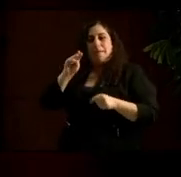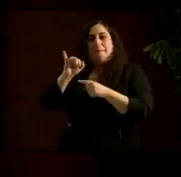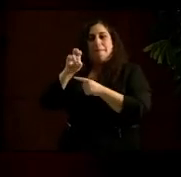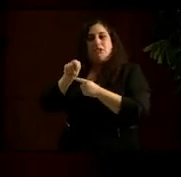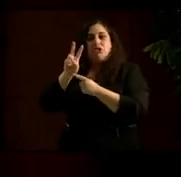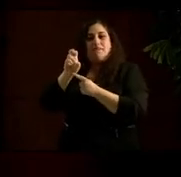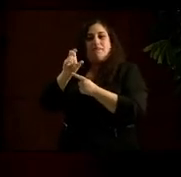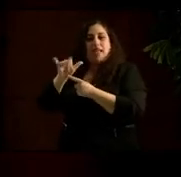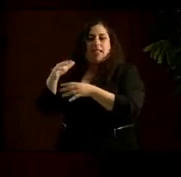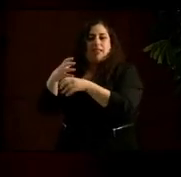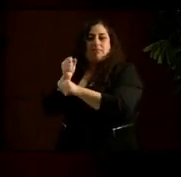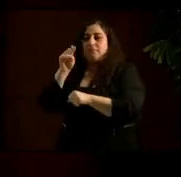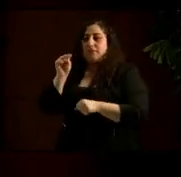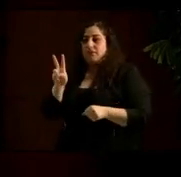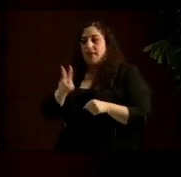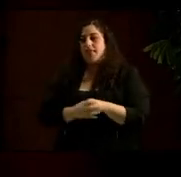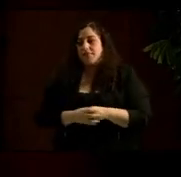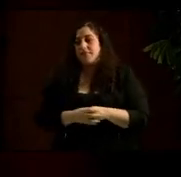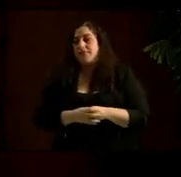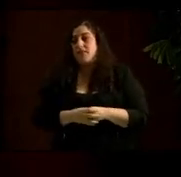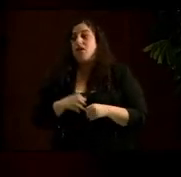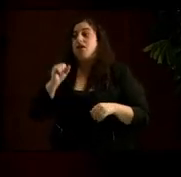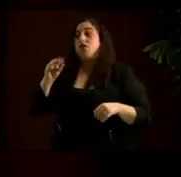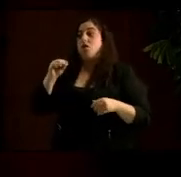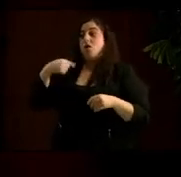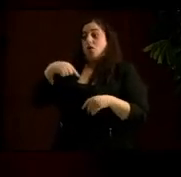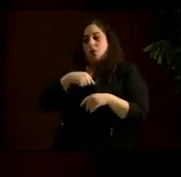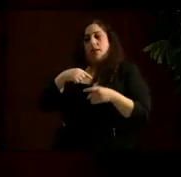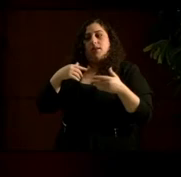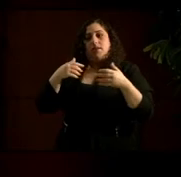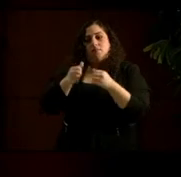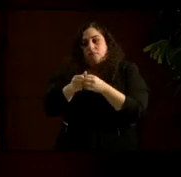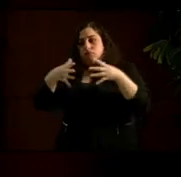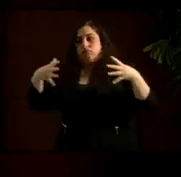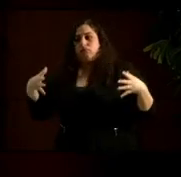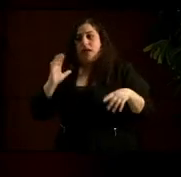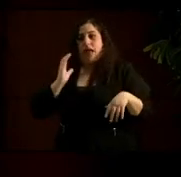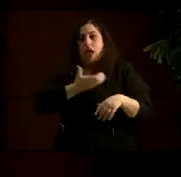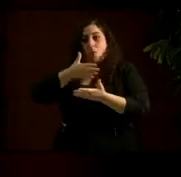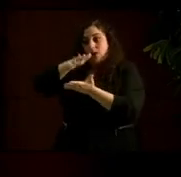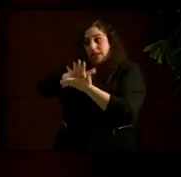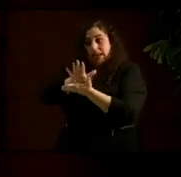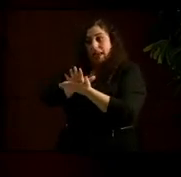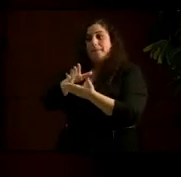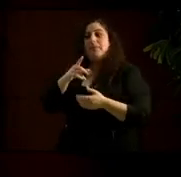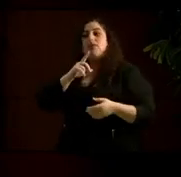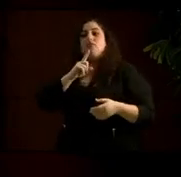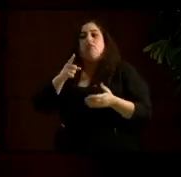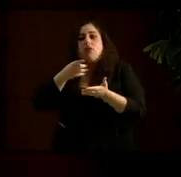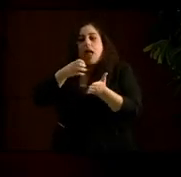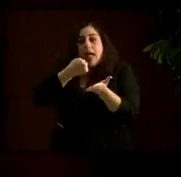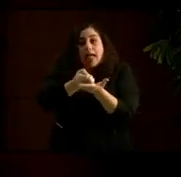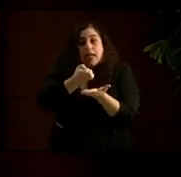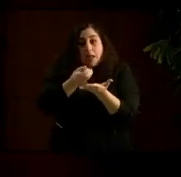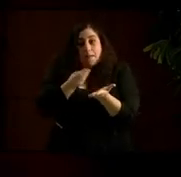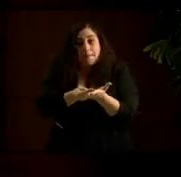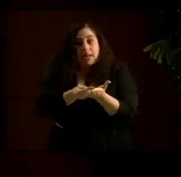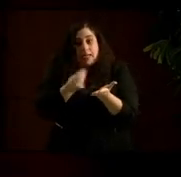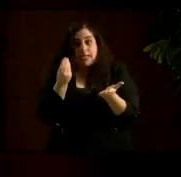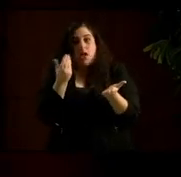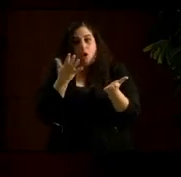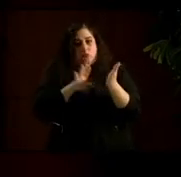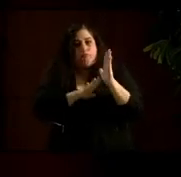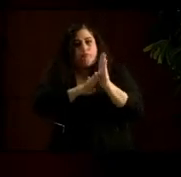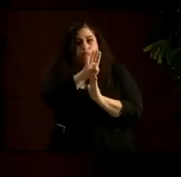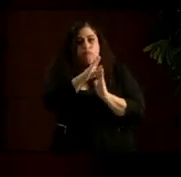the campus expansion it unlocks represents the economic engine that will propel us into a dynamic new future rich with